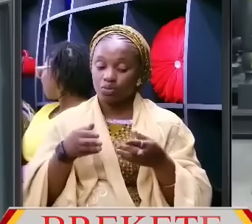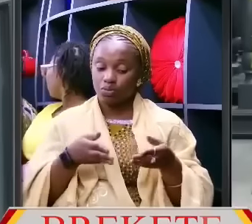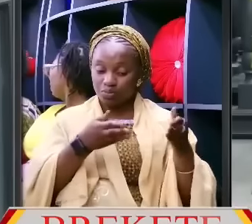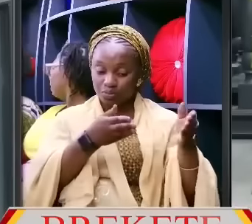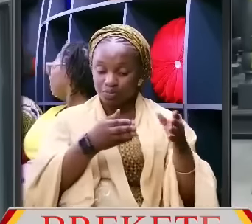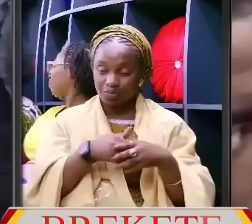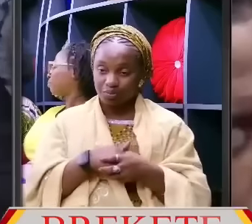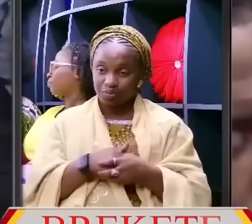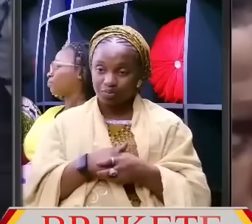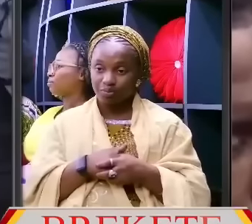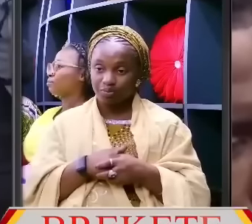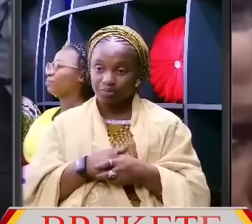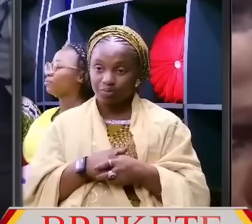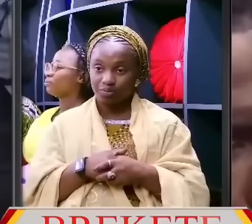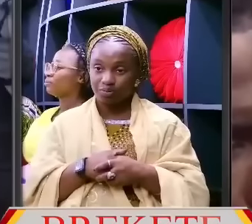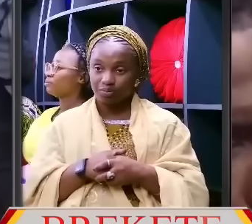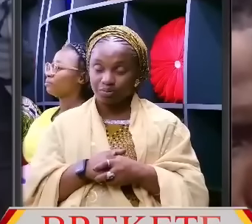The devil,